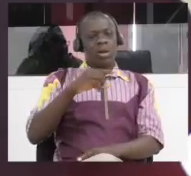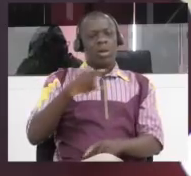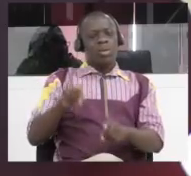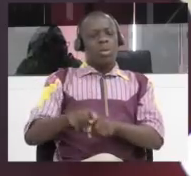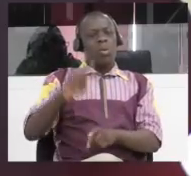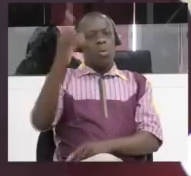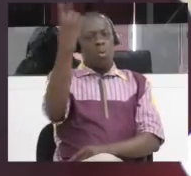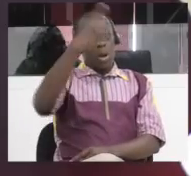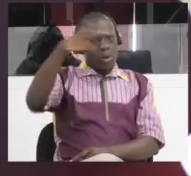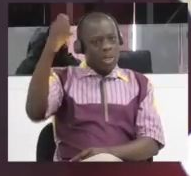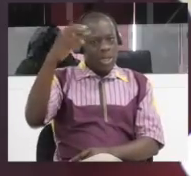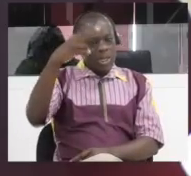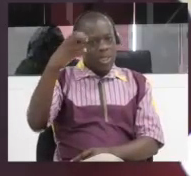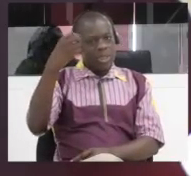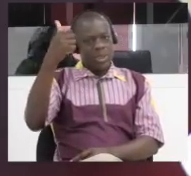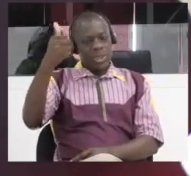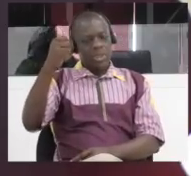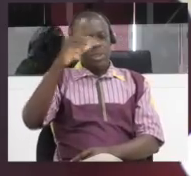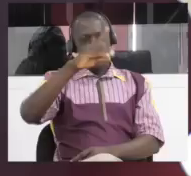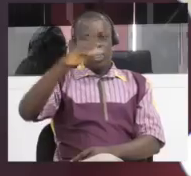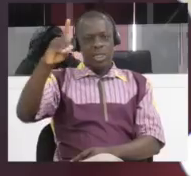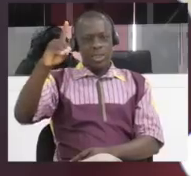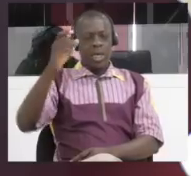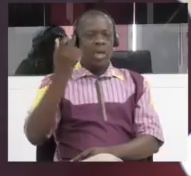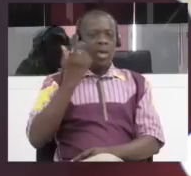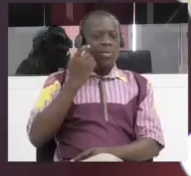$186 that they have been paid per month?